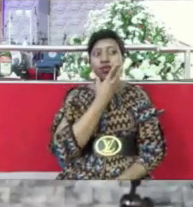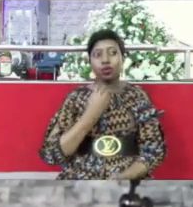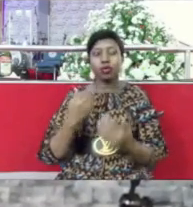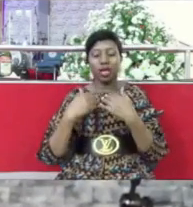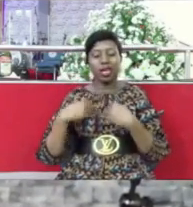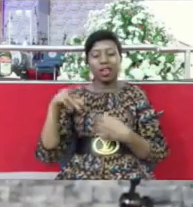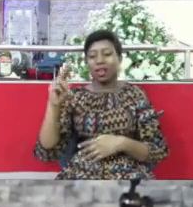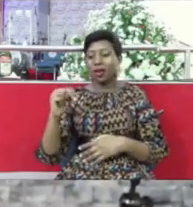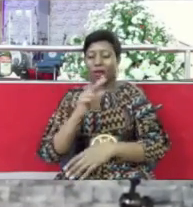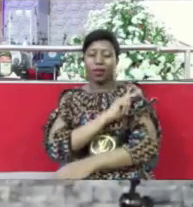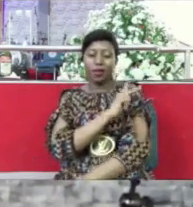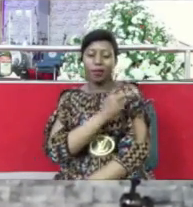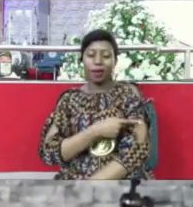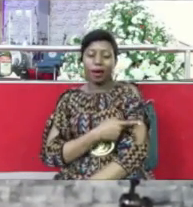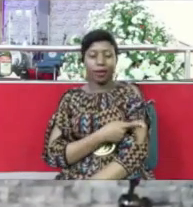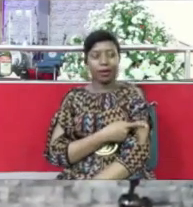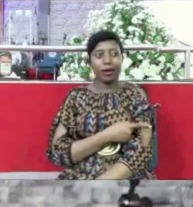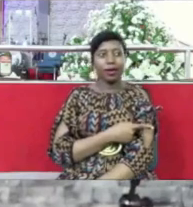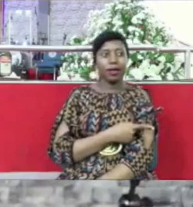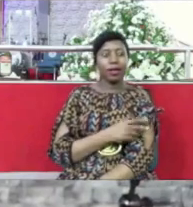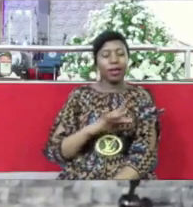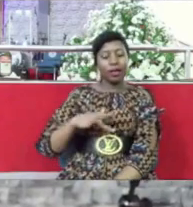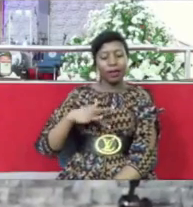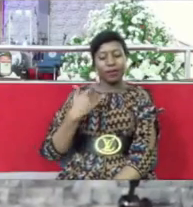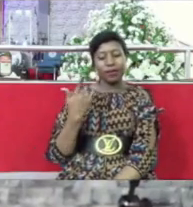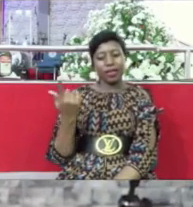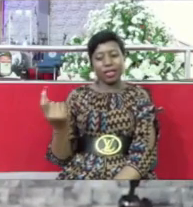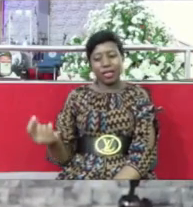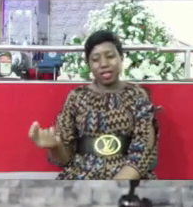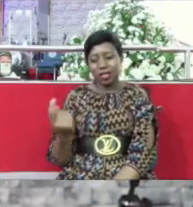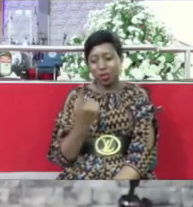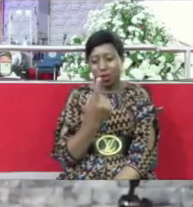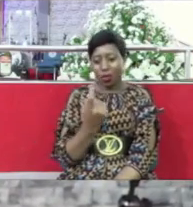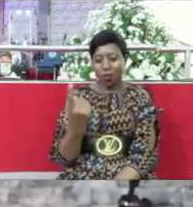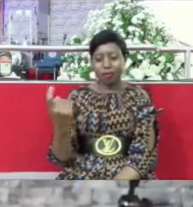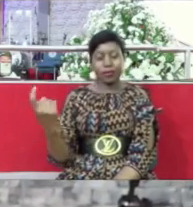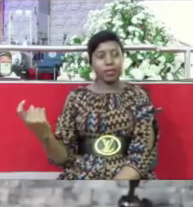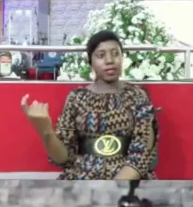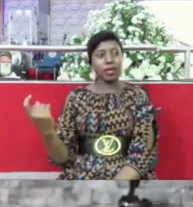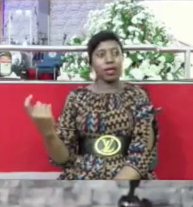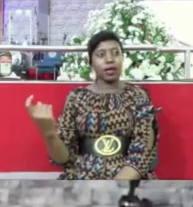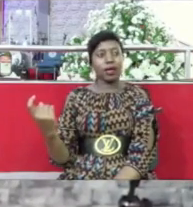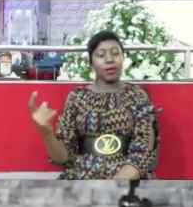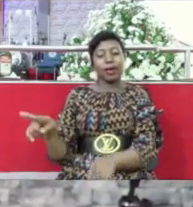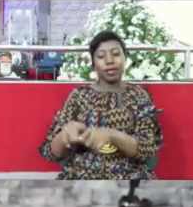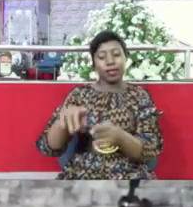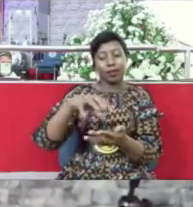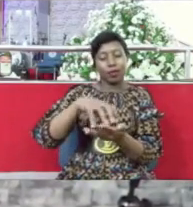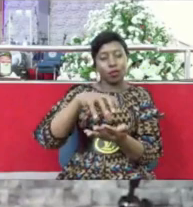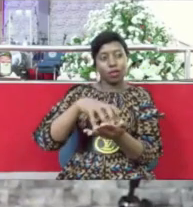captors. They felt like little worm. But in that condition,